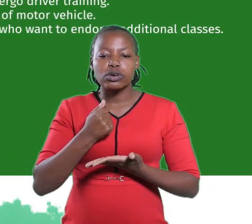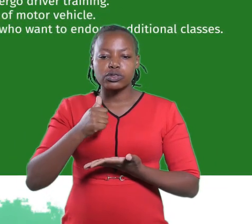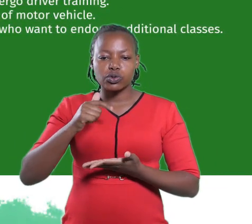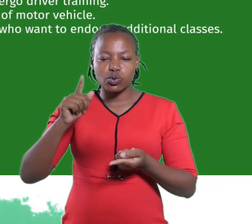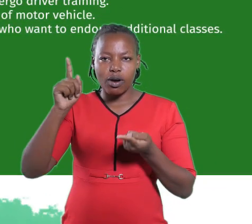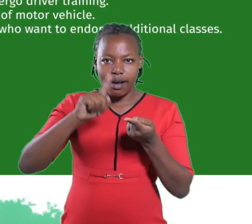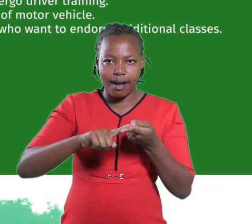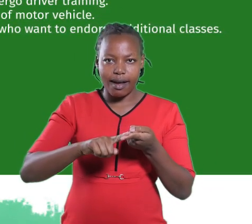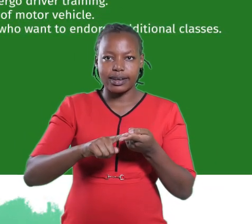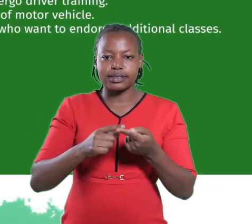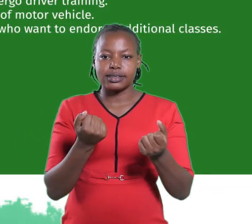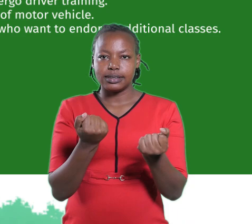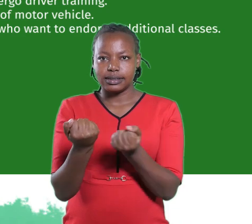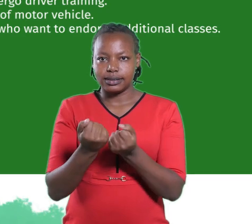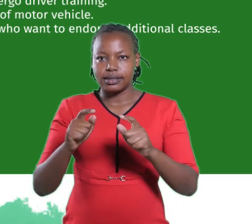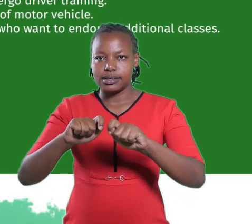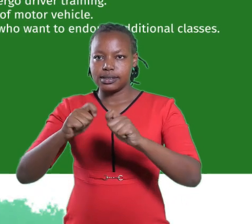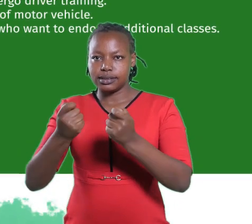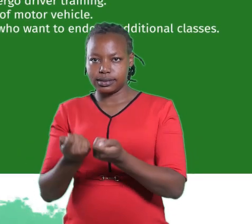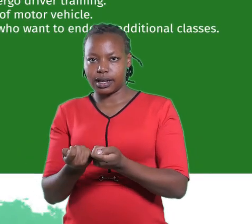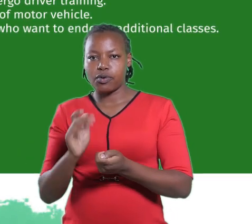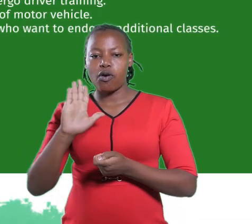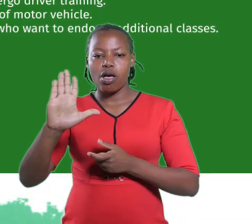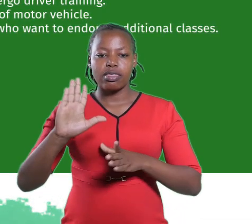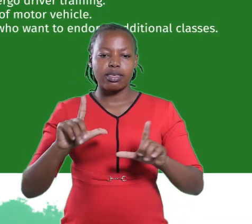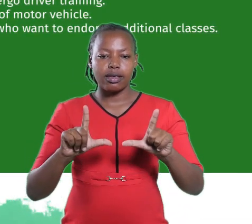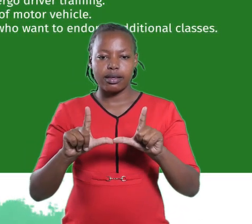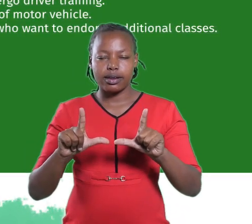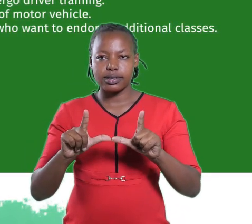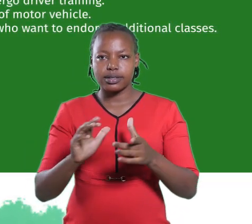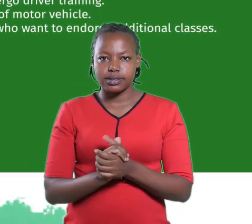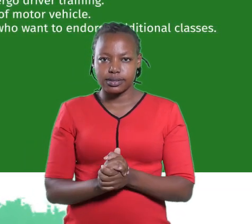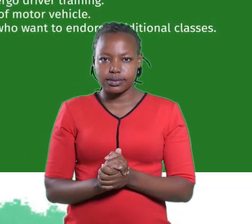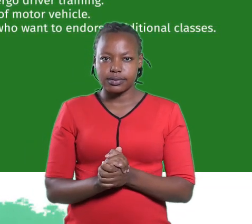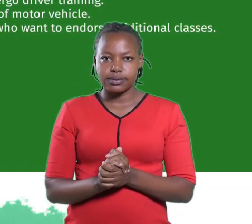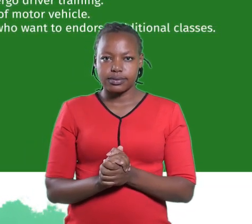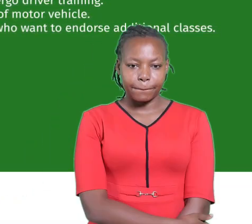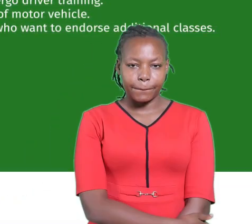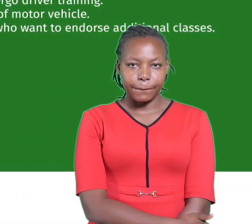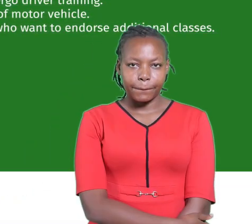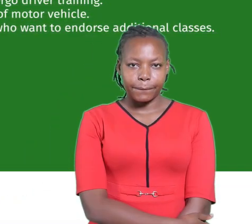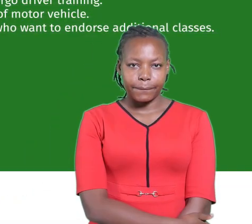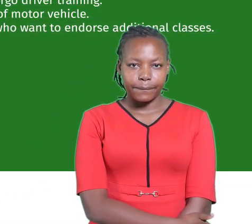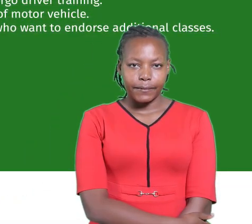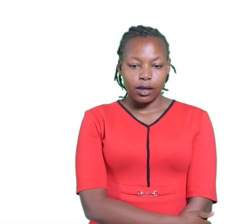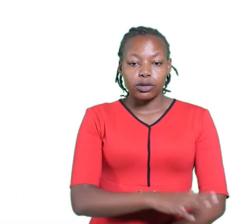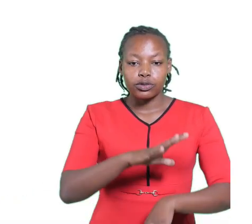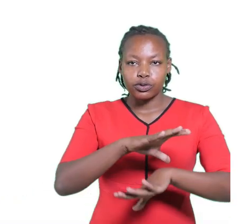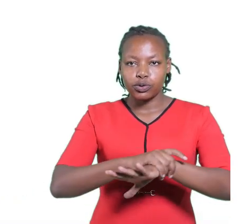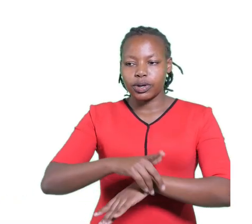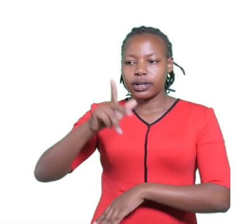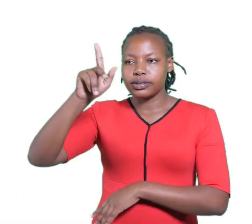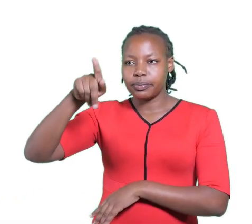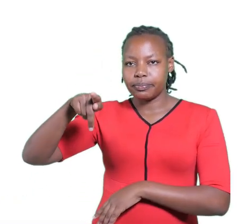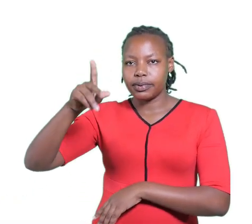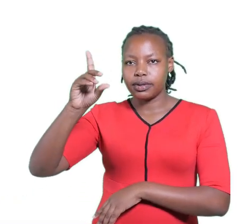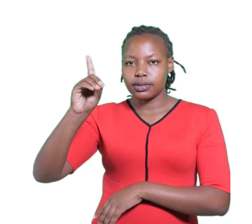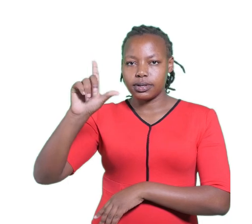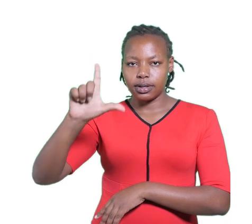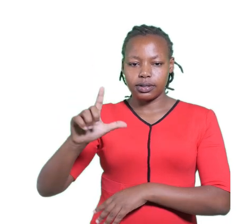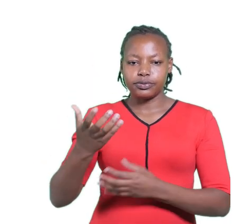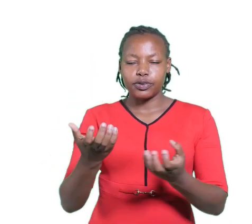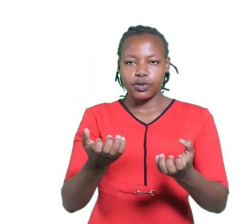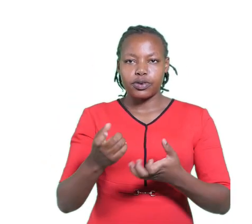to applicants with existing driver's license who want to endorse additional classes. Requirements for